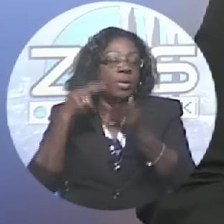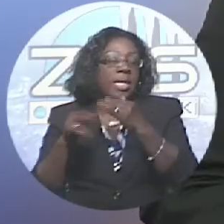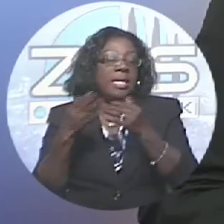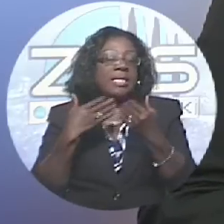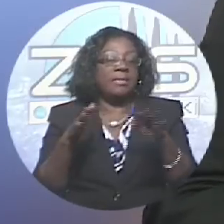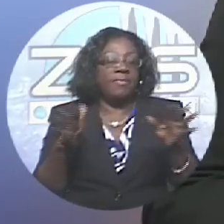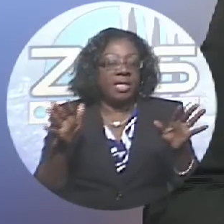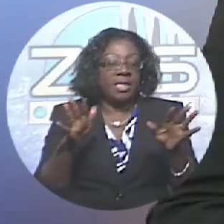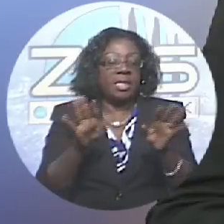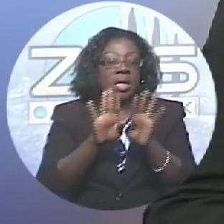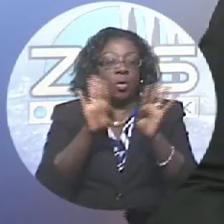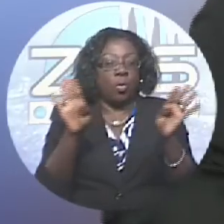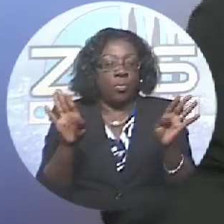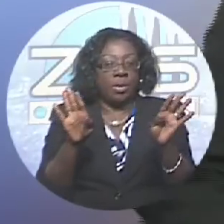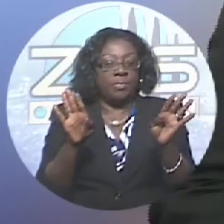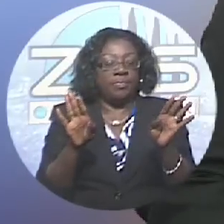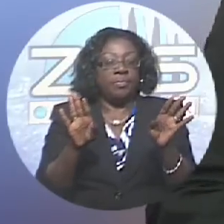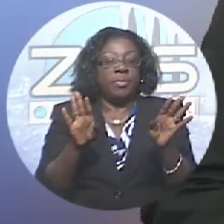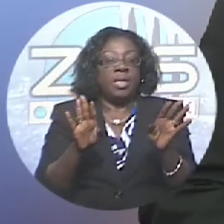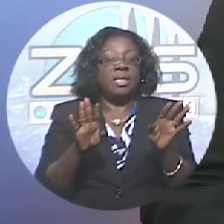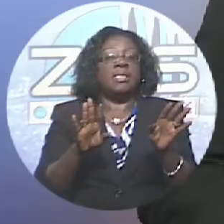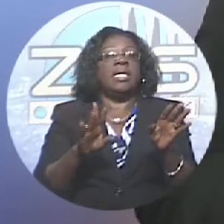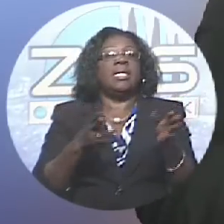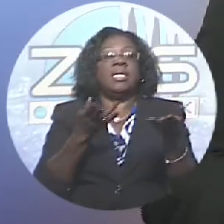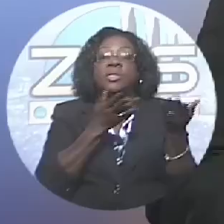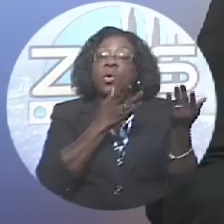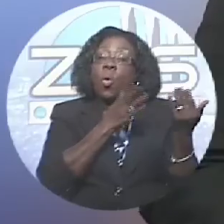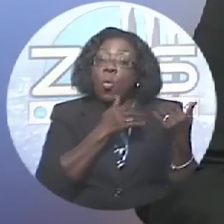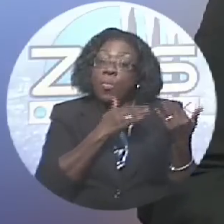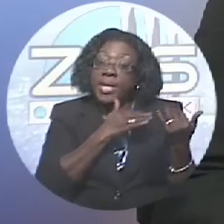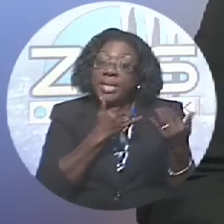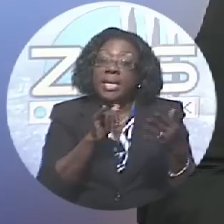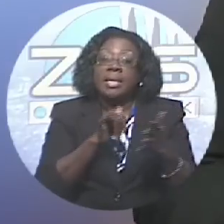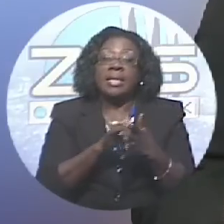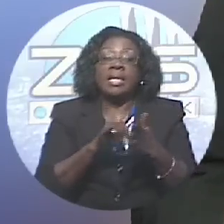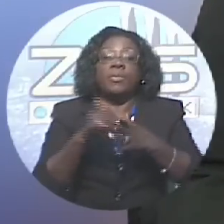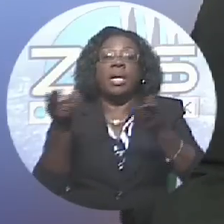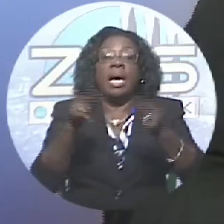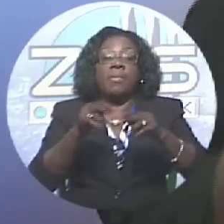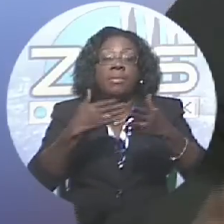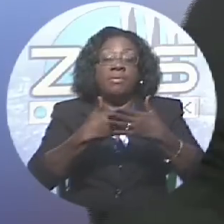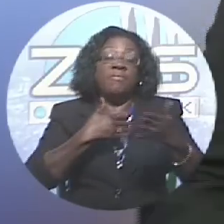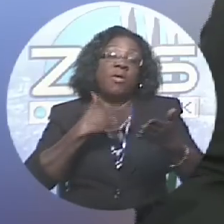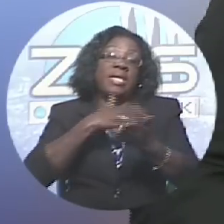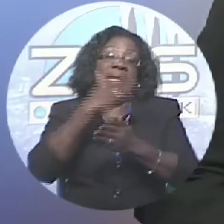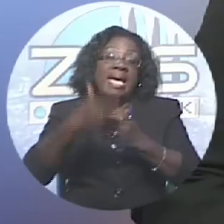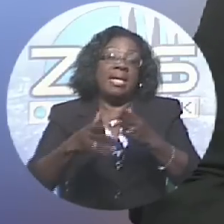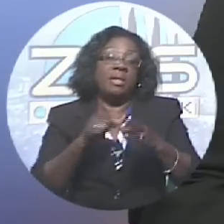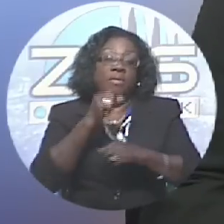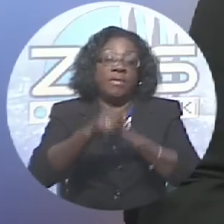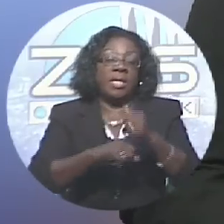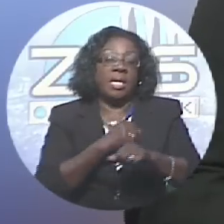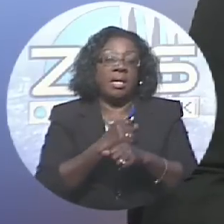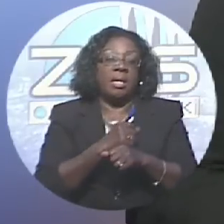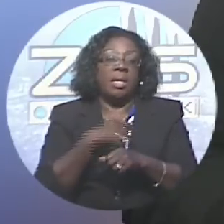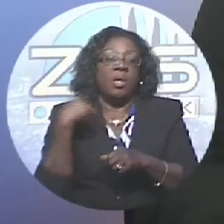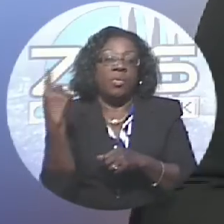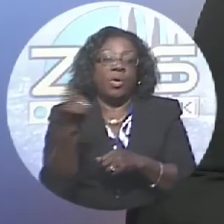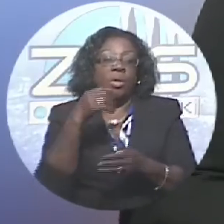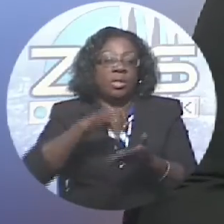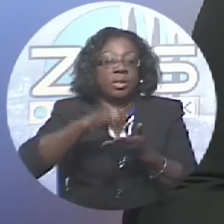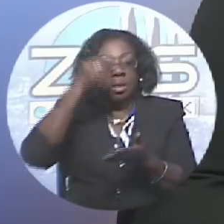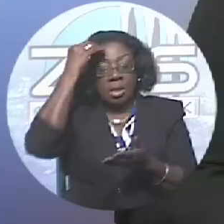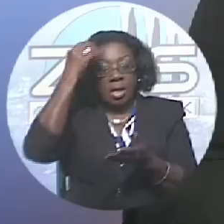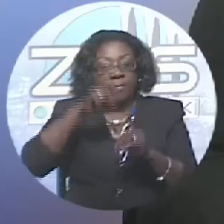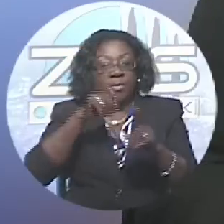to have construction mobilized before the end of the year. And speaking of construction, Chris and Charisma, we also learned from the Prime Minister that the $300